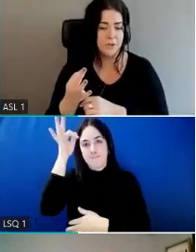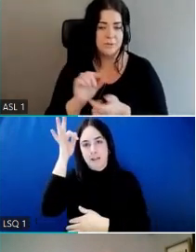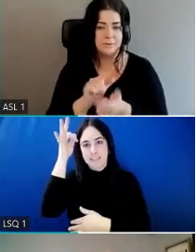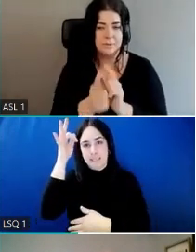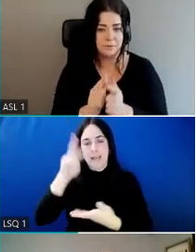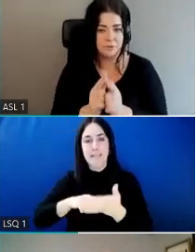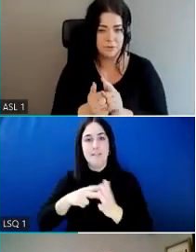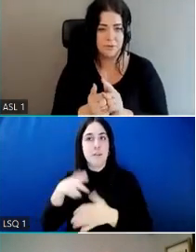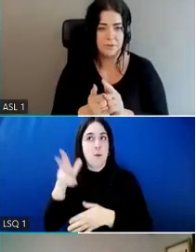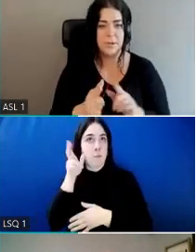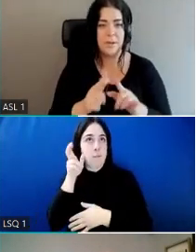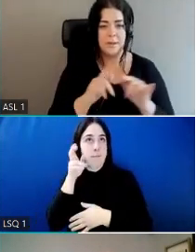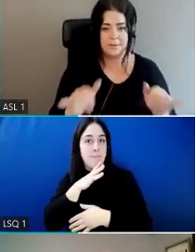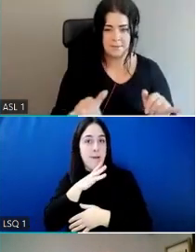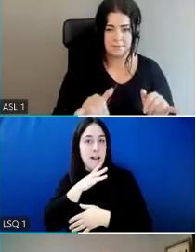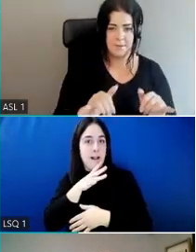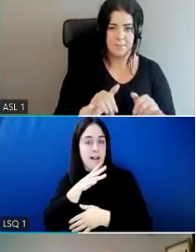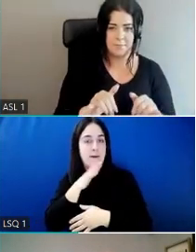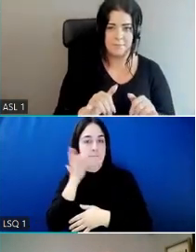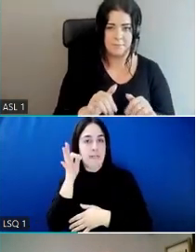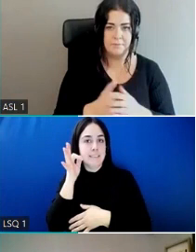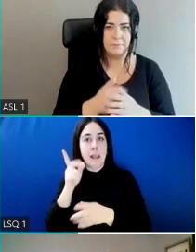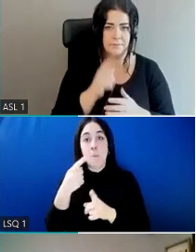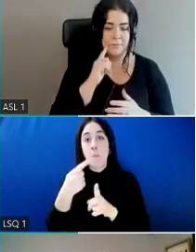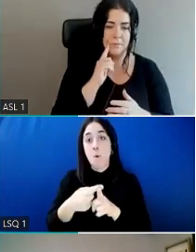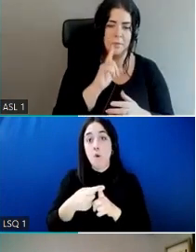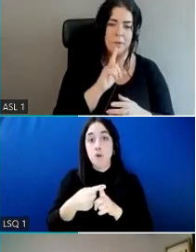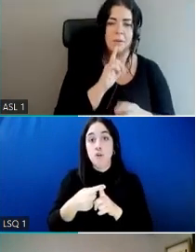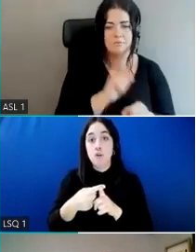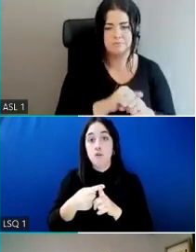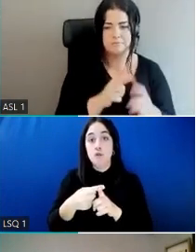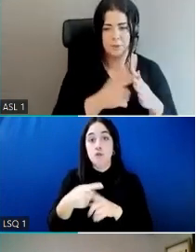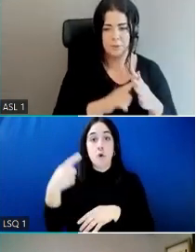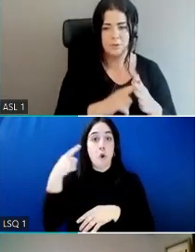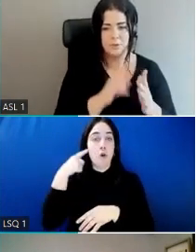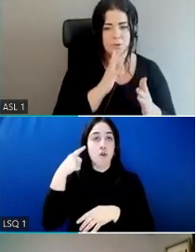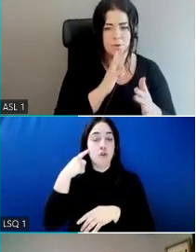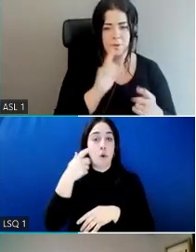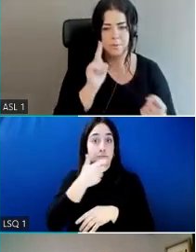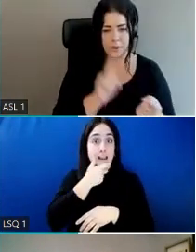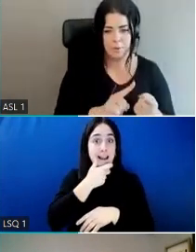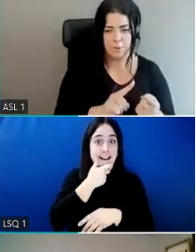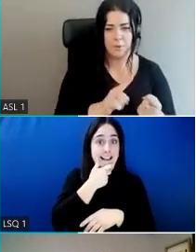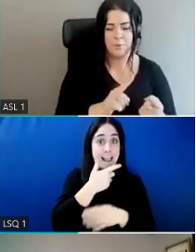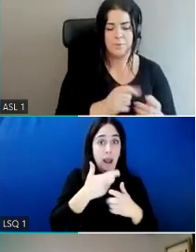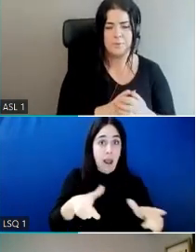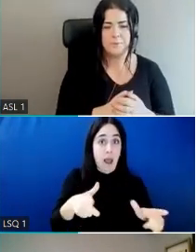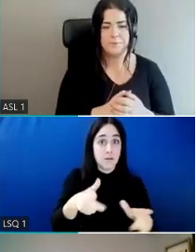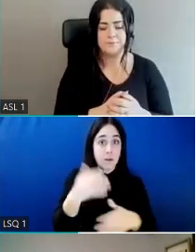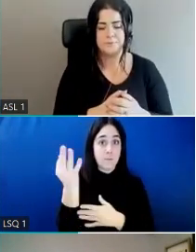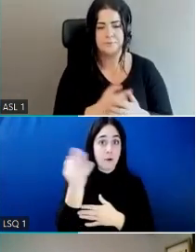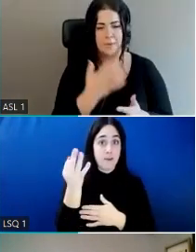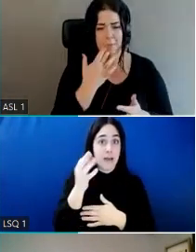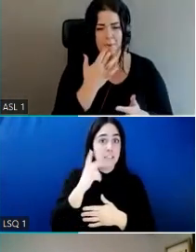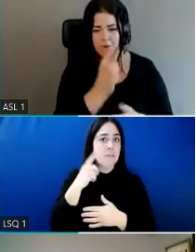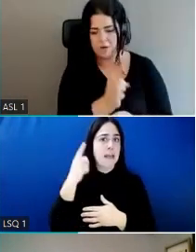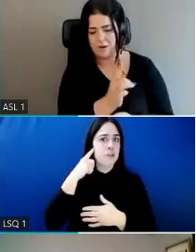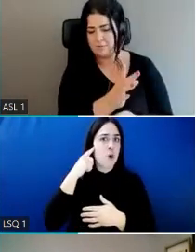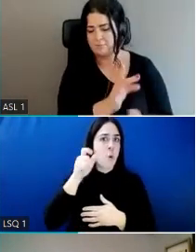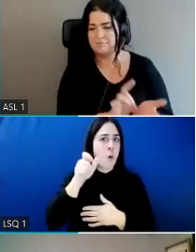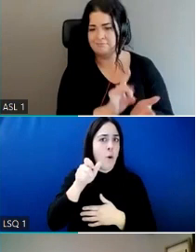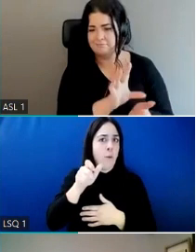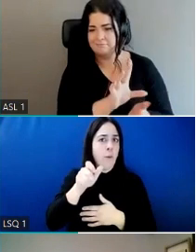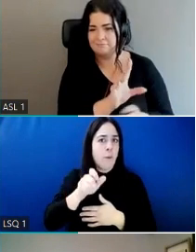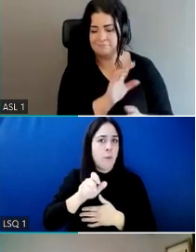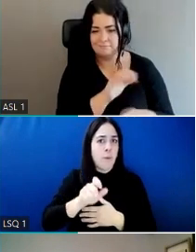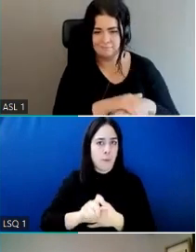well as the original audio at a much lower level. If you prefer to remove the original English audio,